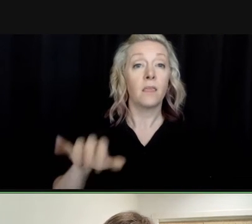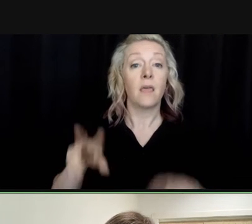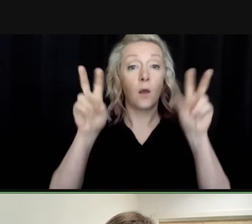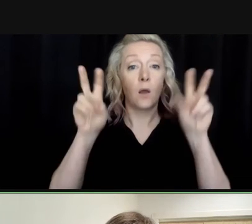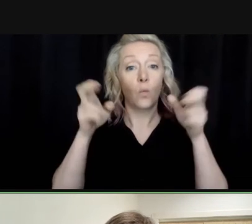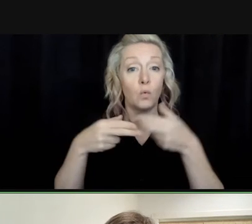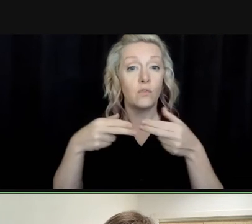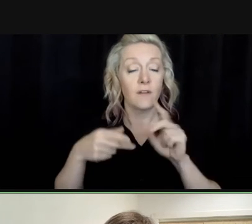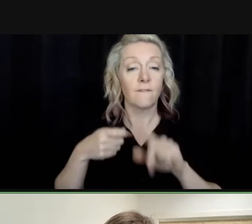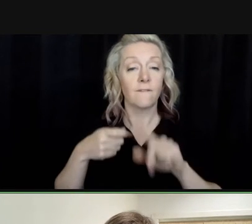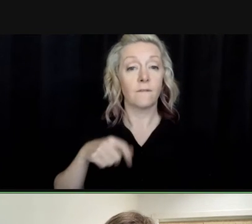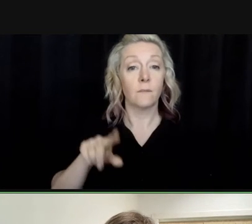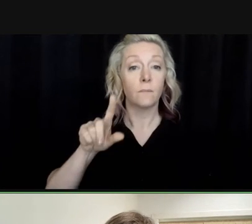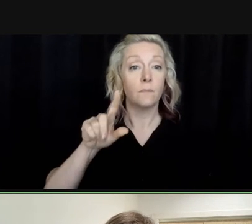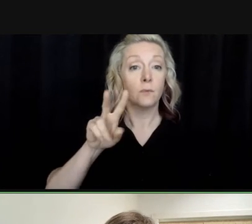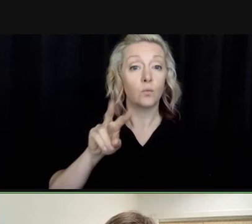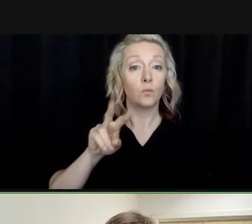that's